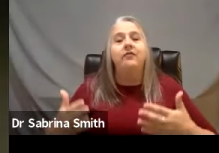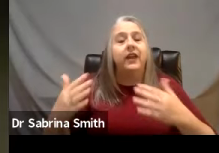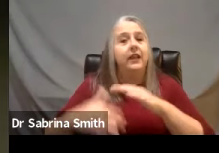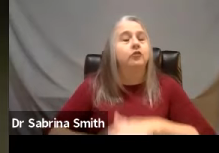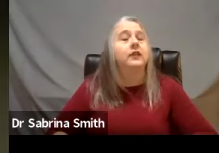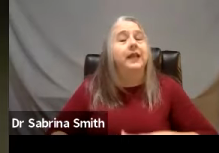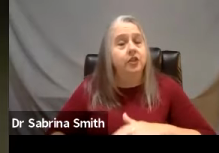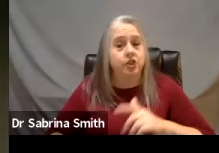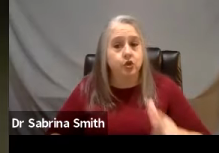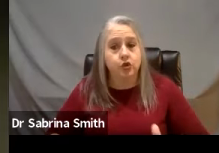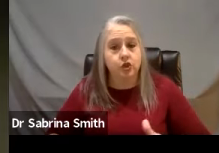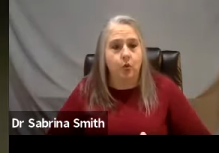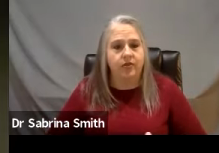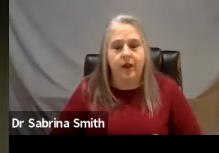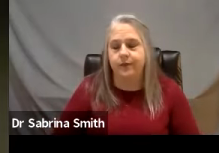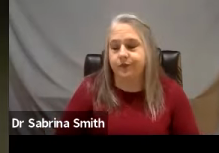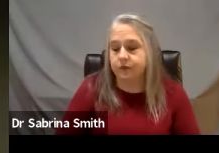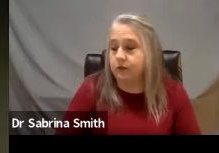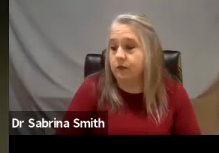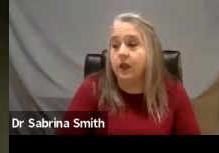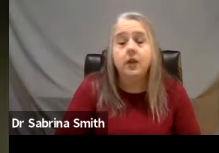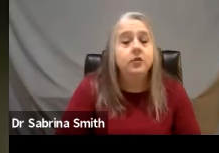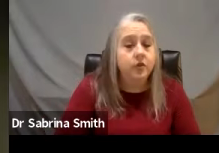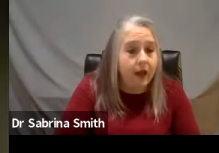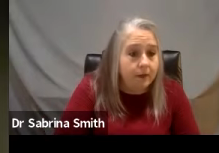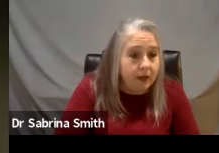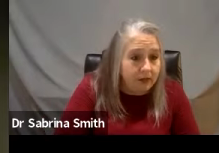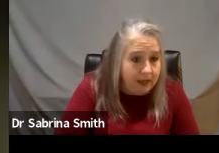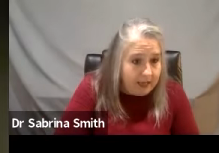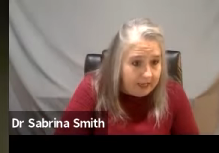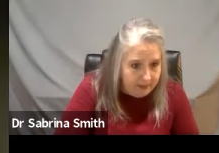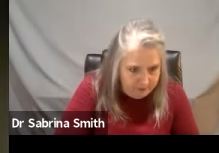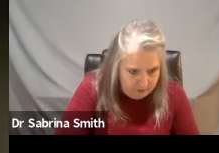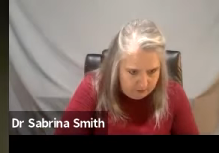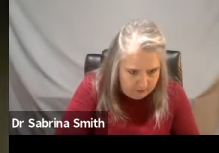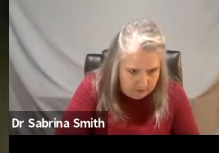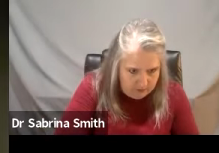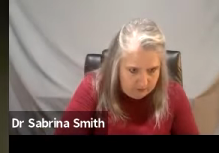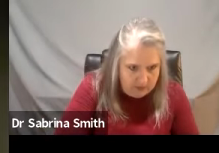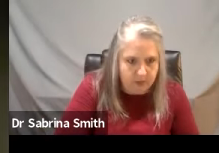don't have that English intrusion on there. So now I'm going to play this with the